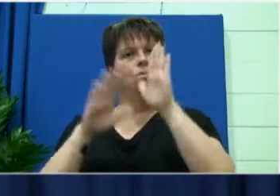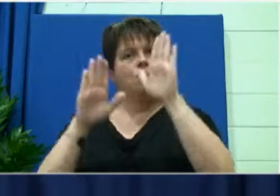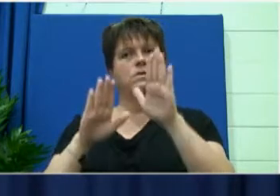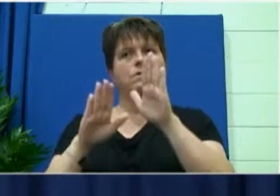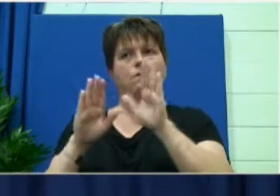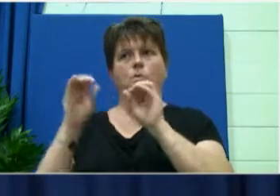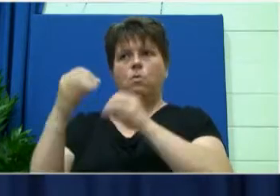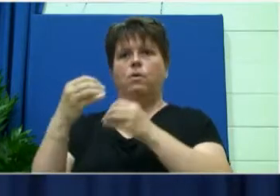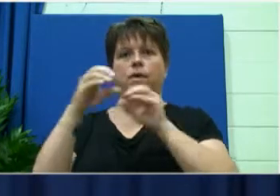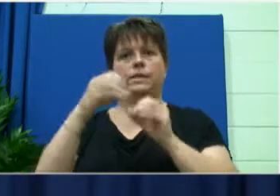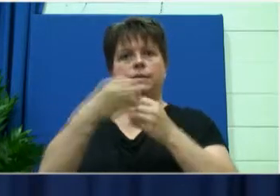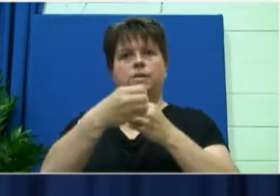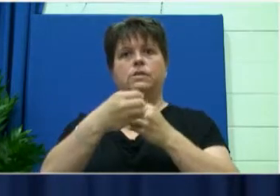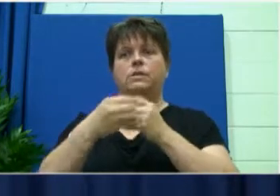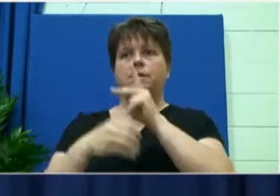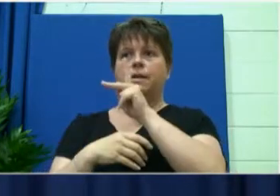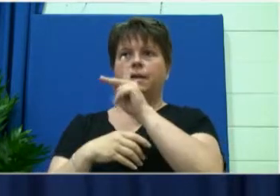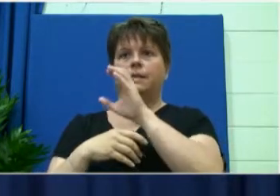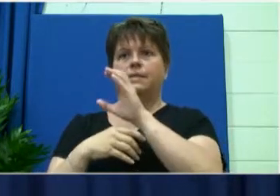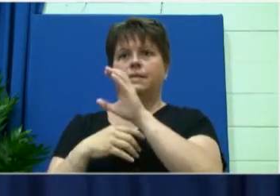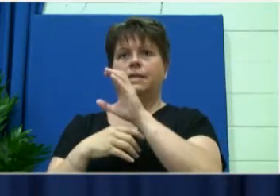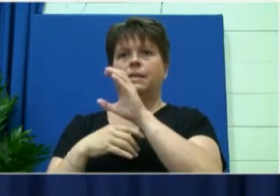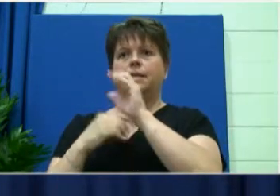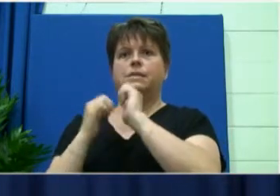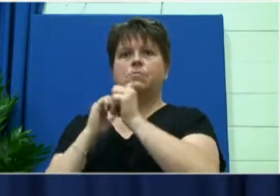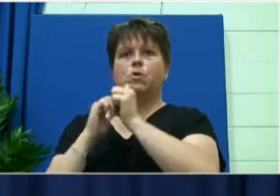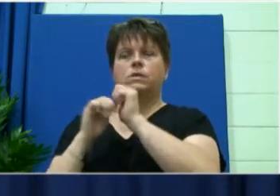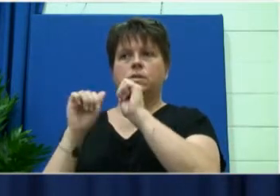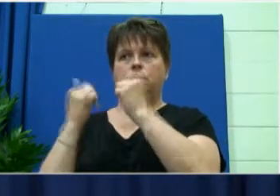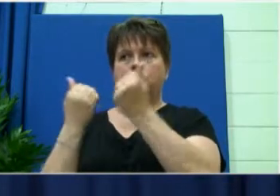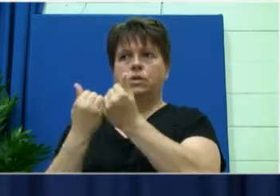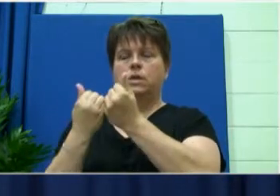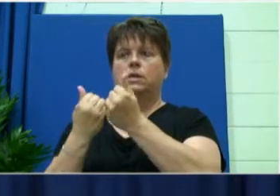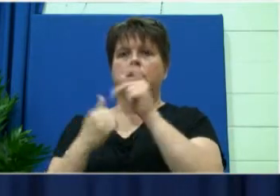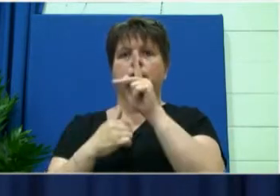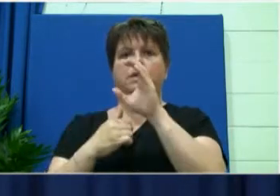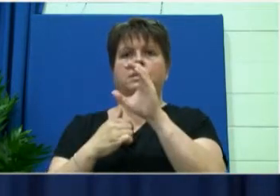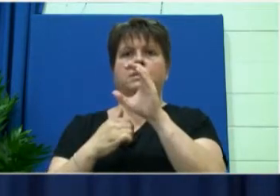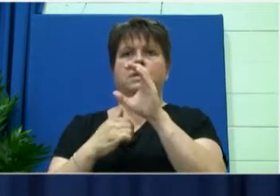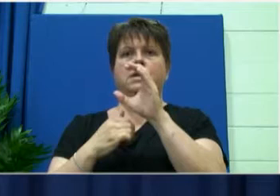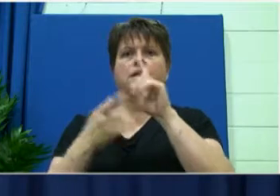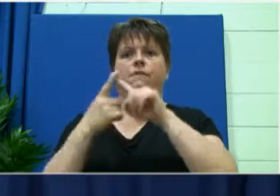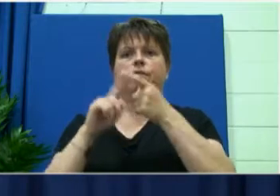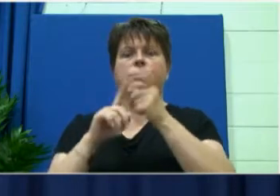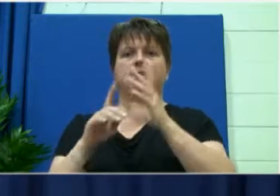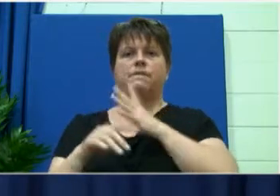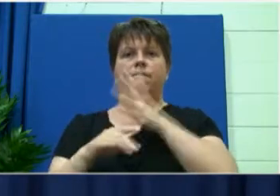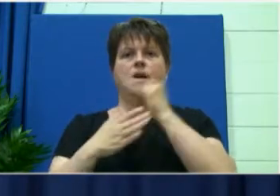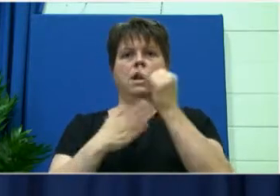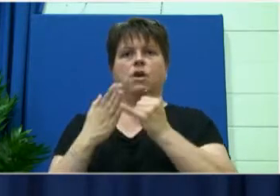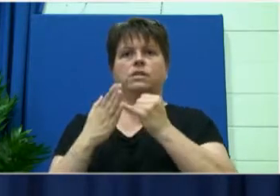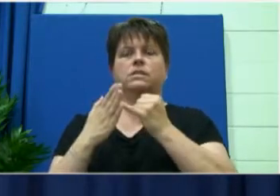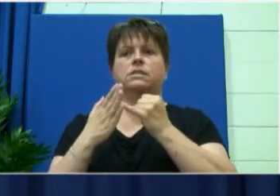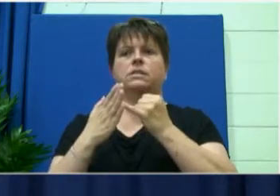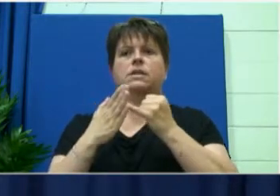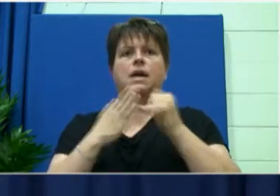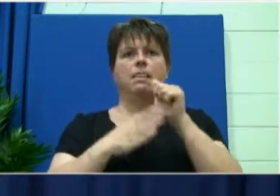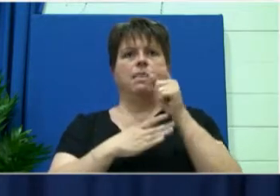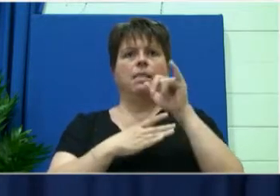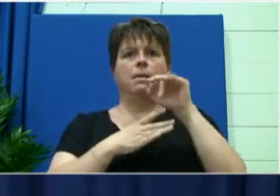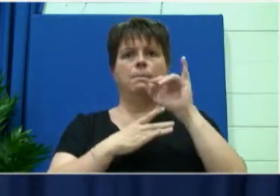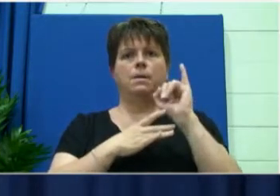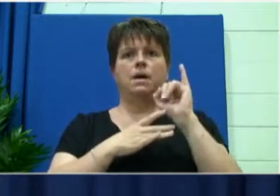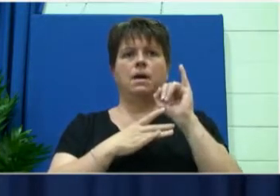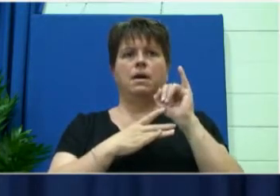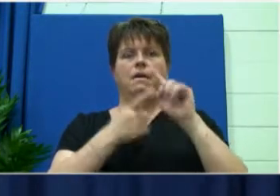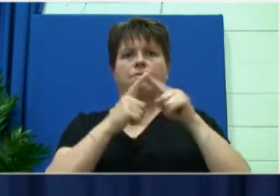organizations: the KC Sports Association, the KC Friends of the Fine Arts, and the Alumni and Friends